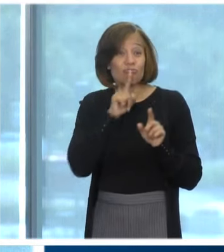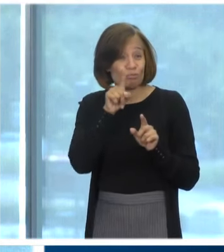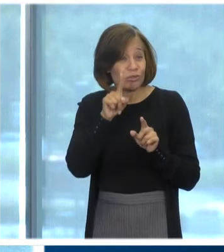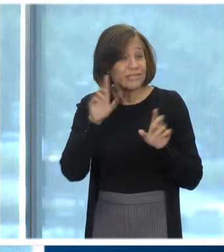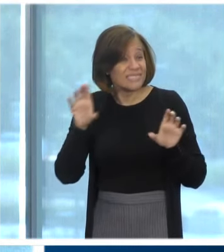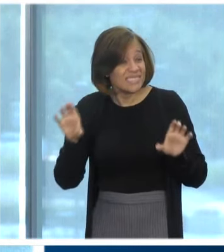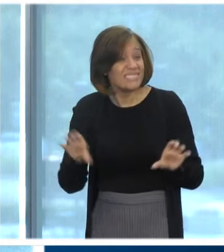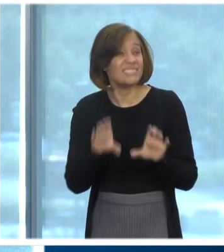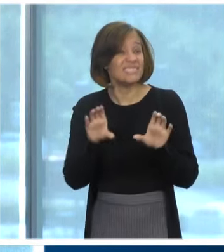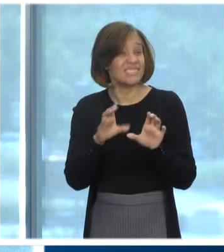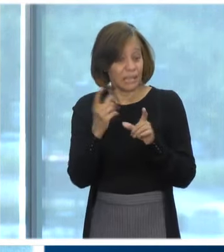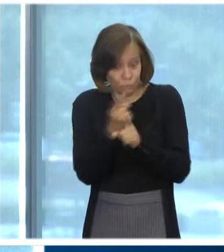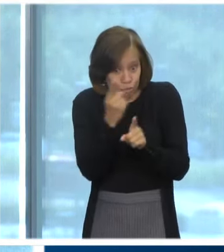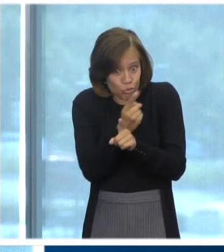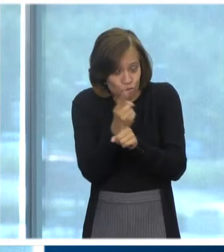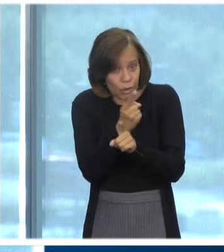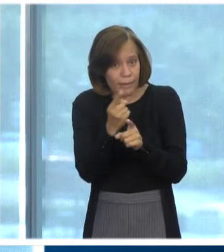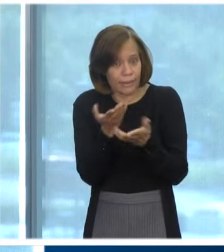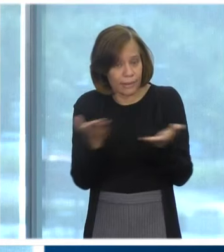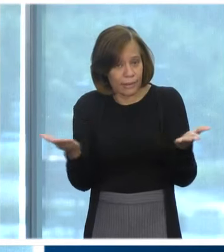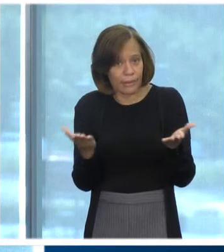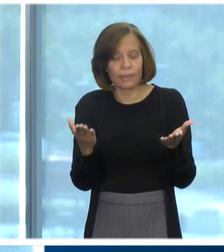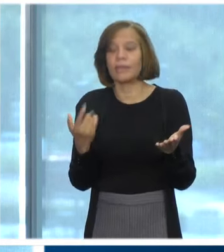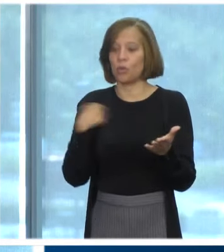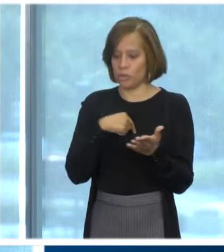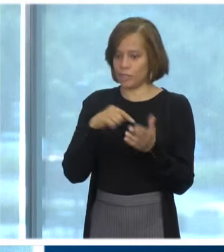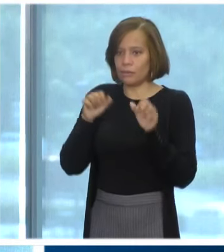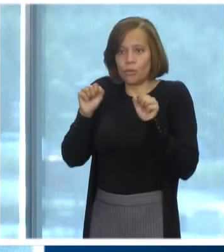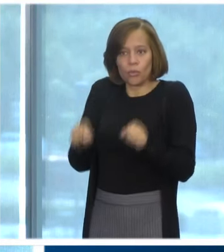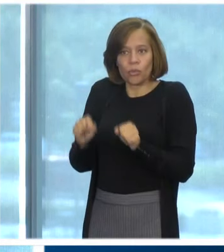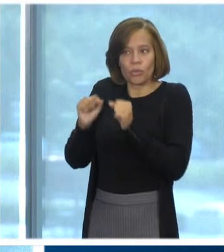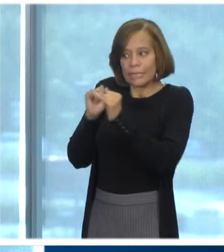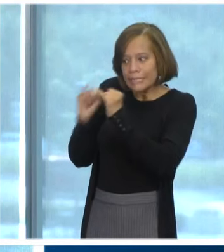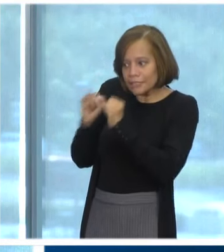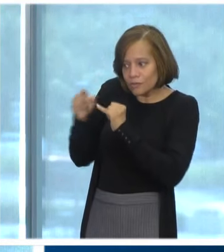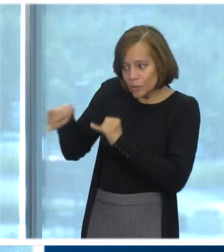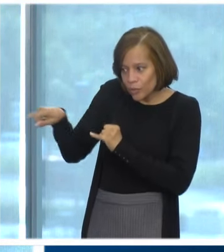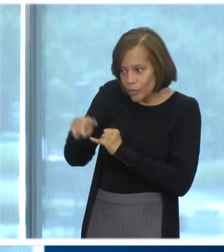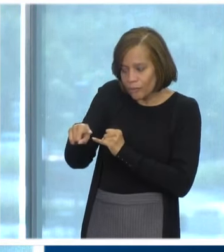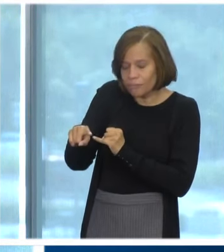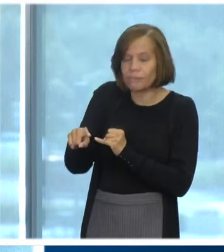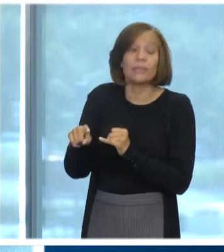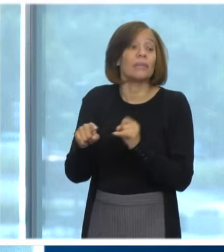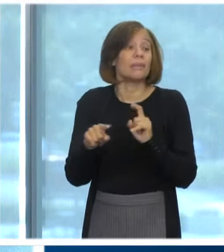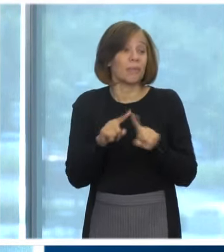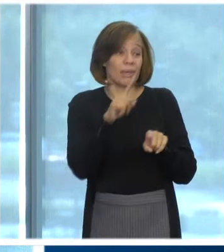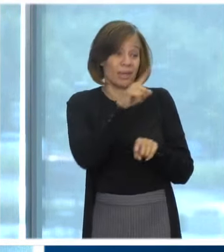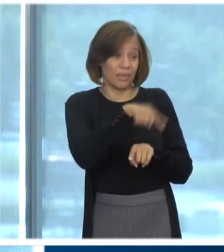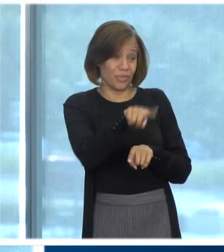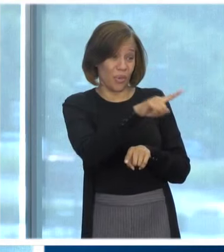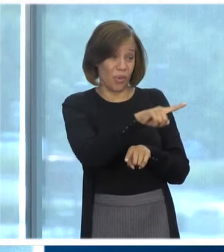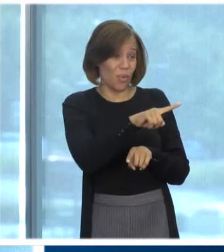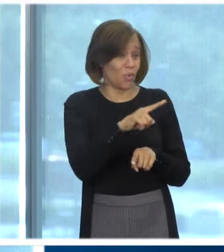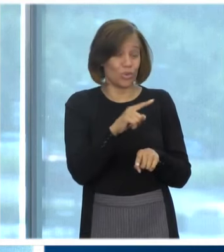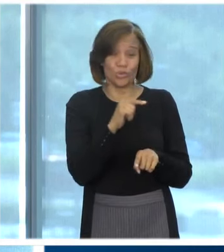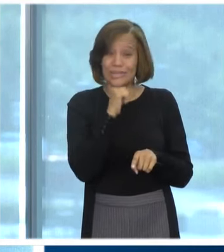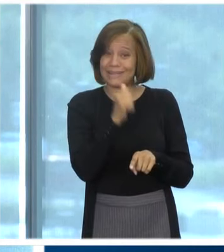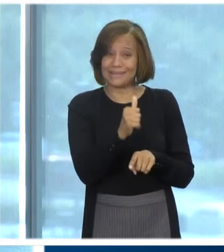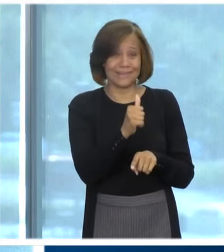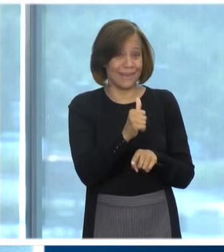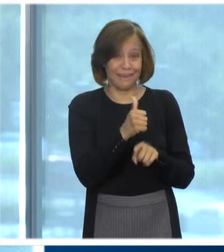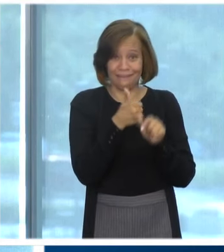often identified and interviewed by us, and those who did not do that avoided both identification